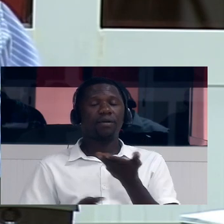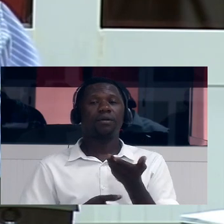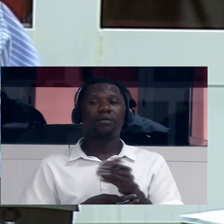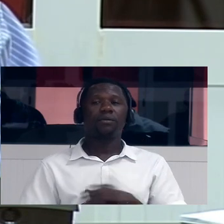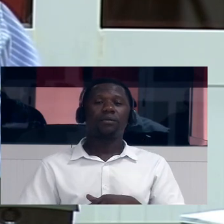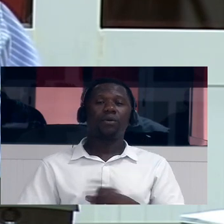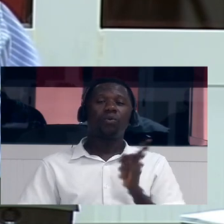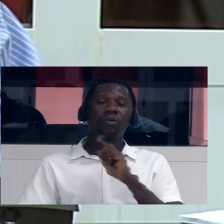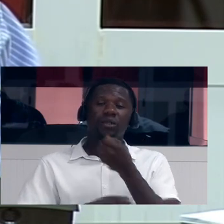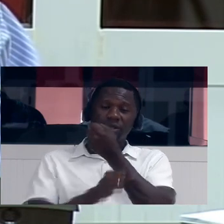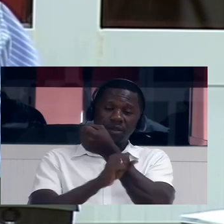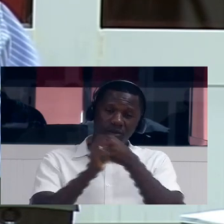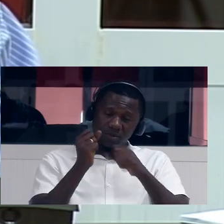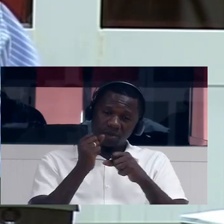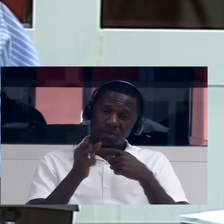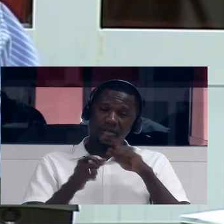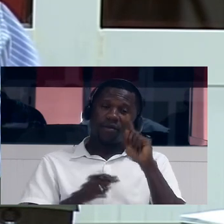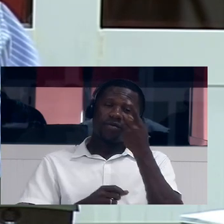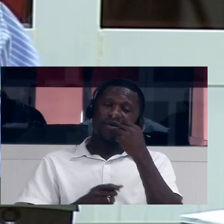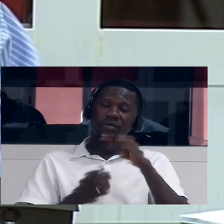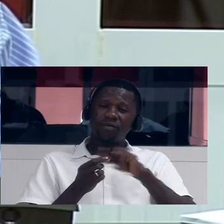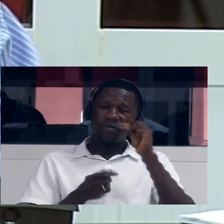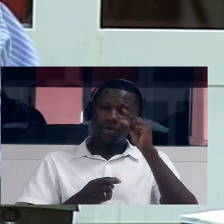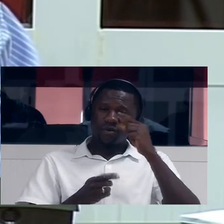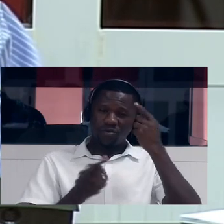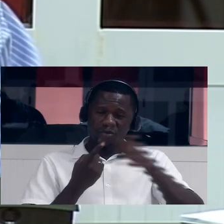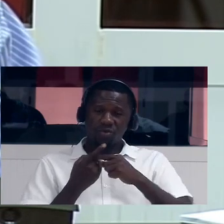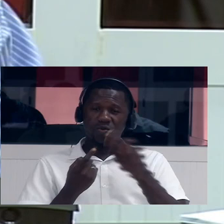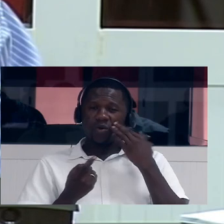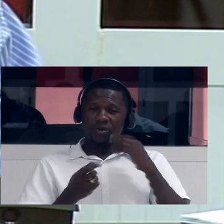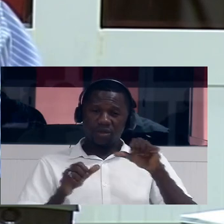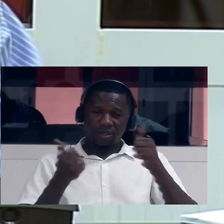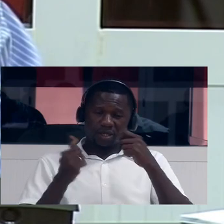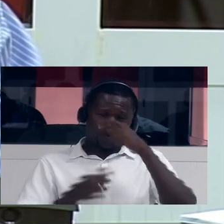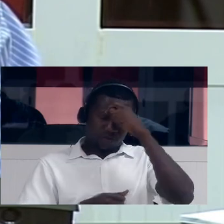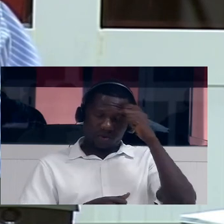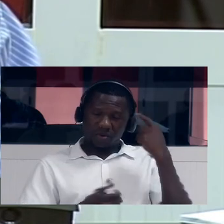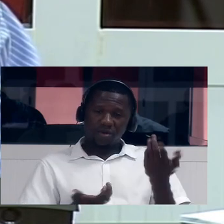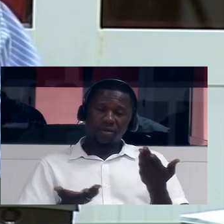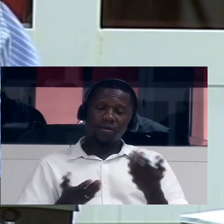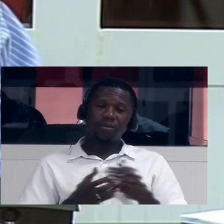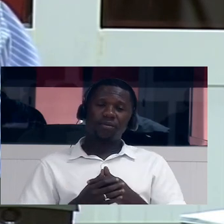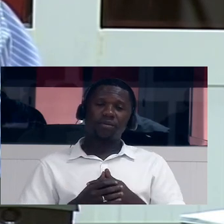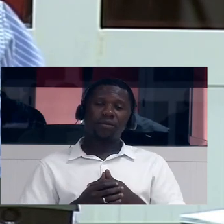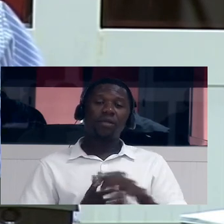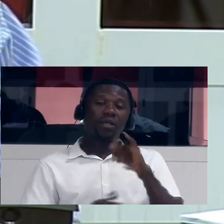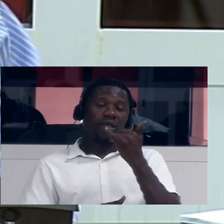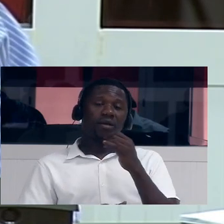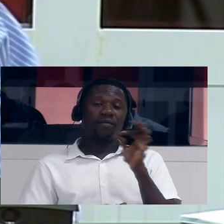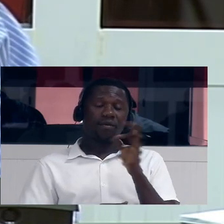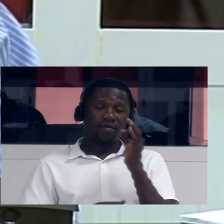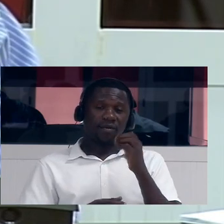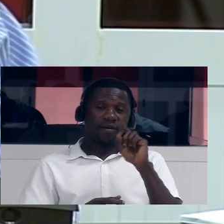What was the situation in the first few months when you took up the job? Yes, the very first few months, I